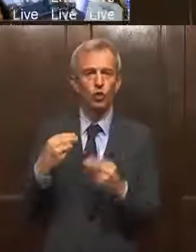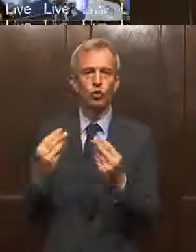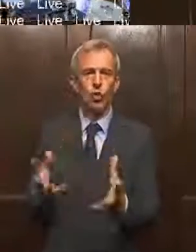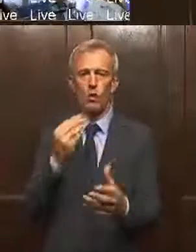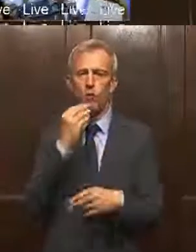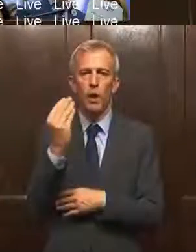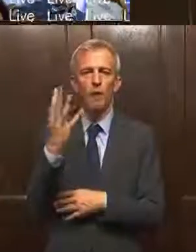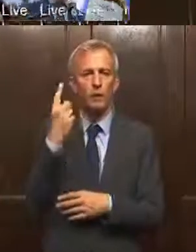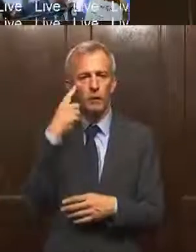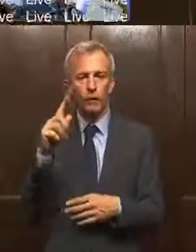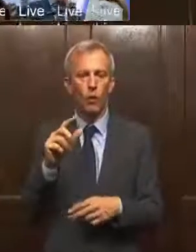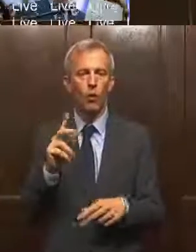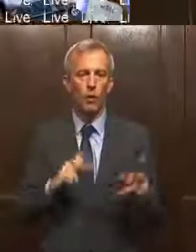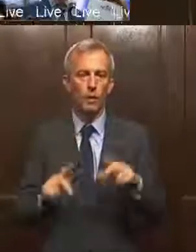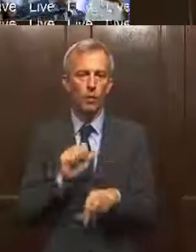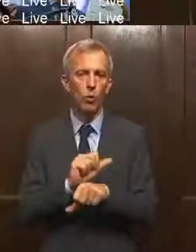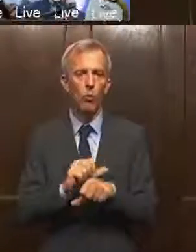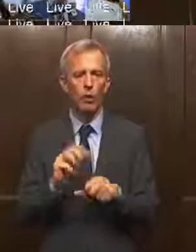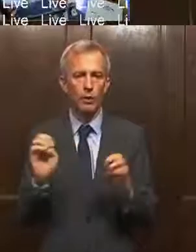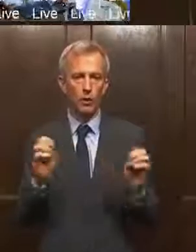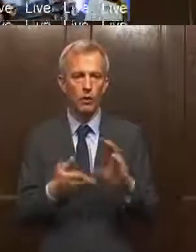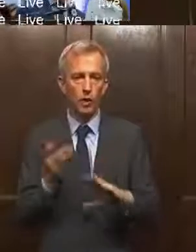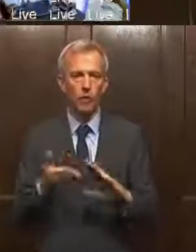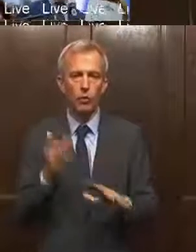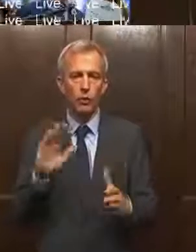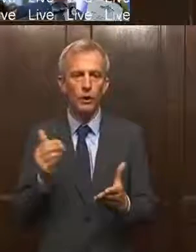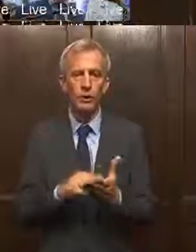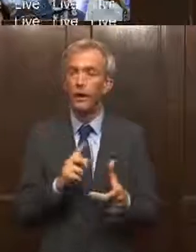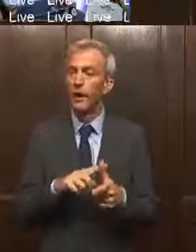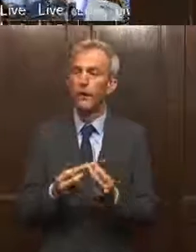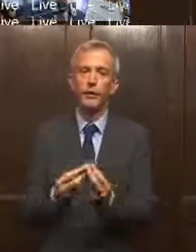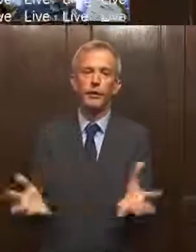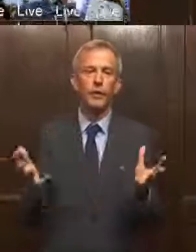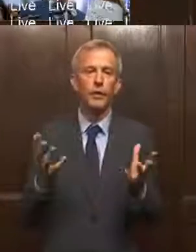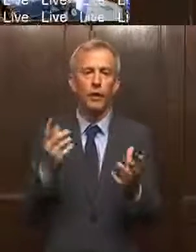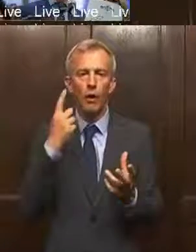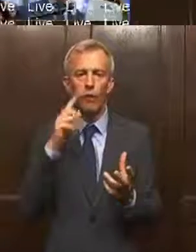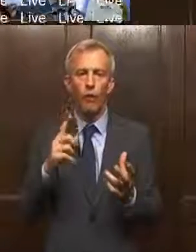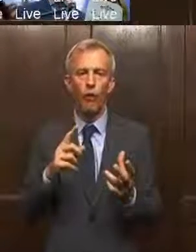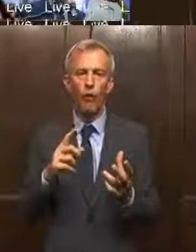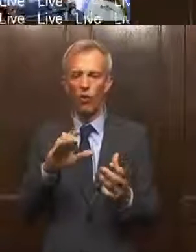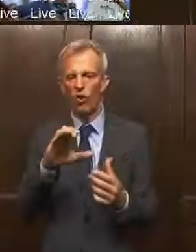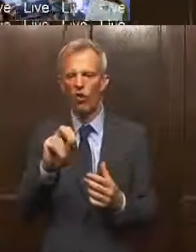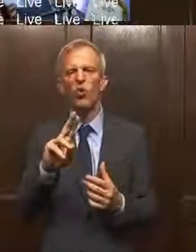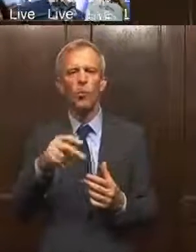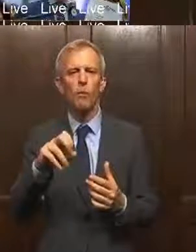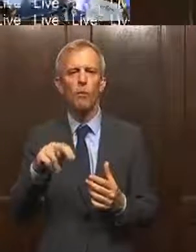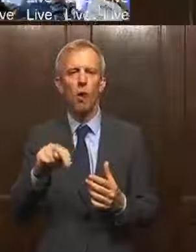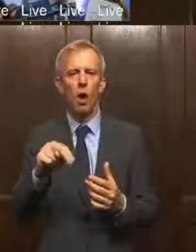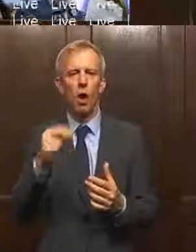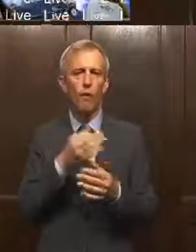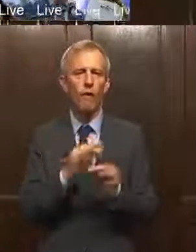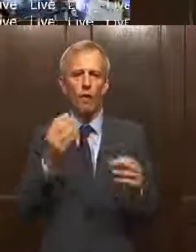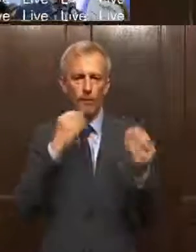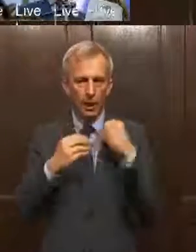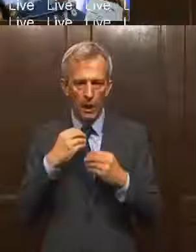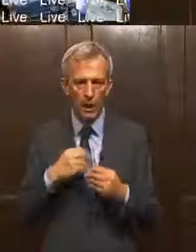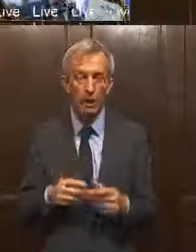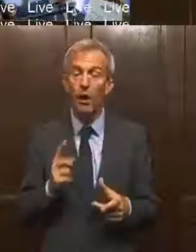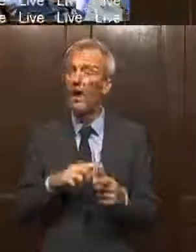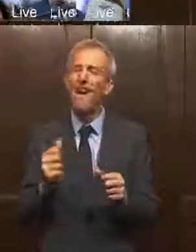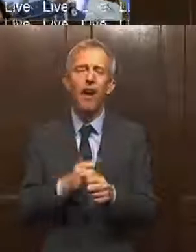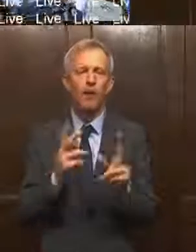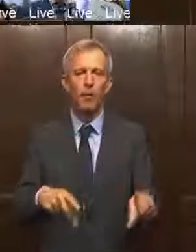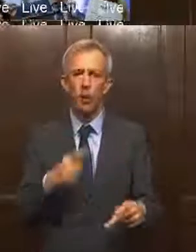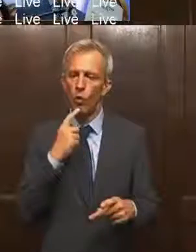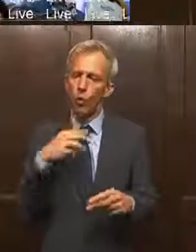first responders working at the Emergency Operations Center and handed out coupons for free meals for them to use later. And to everybody who's donated to